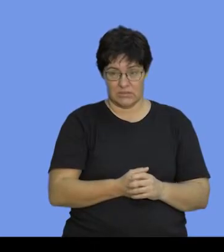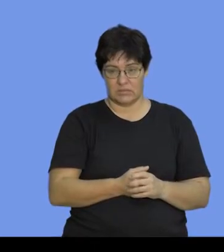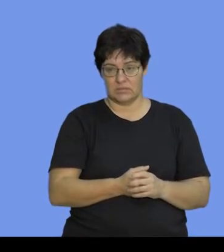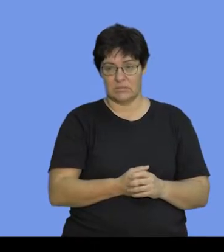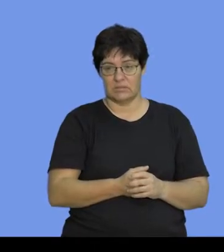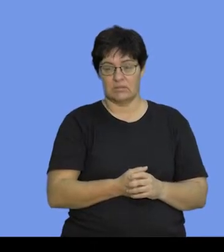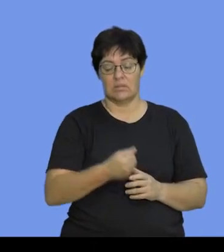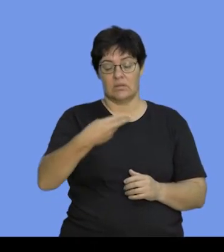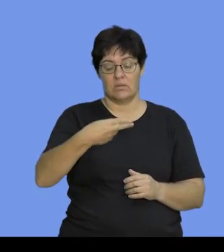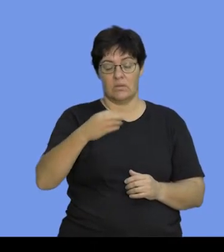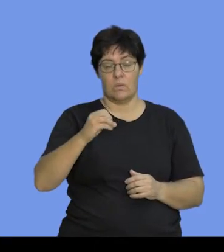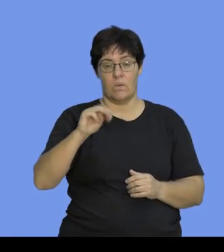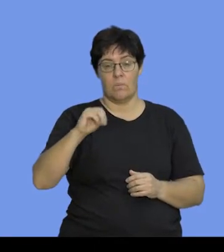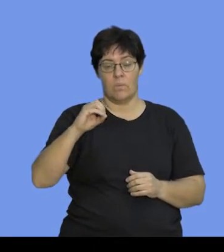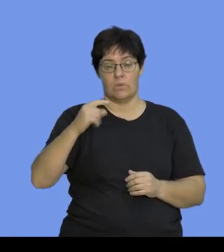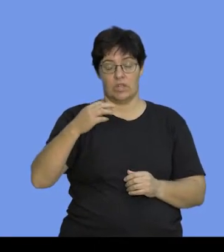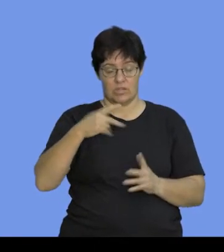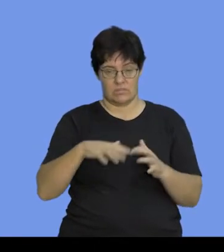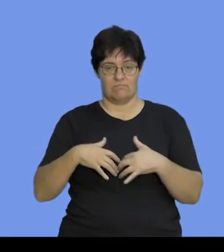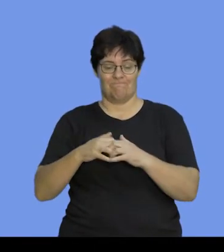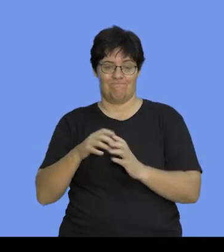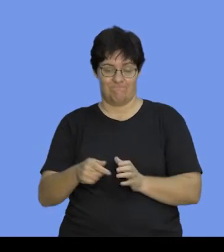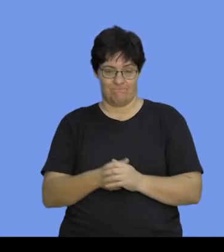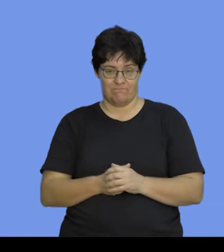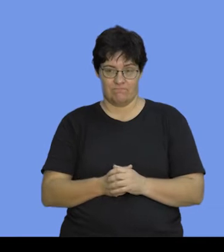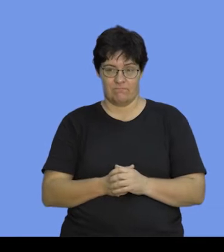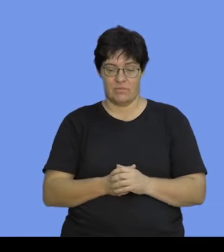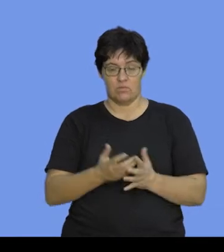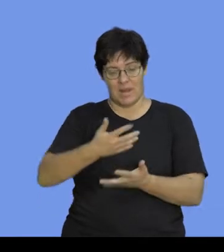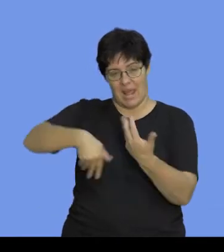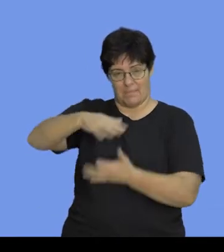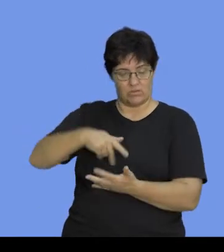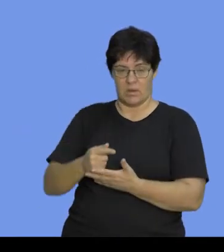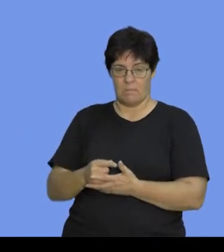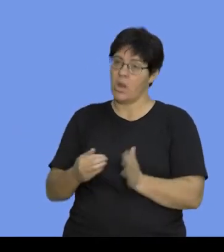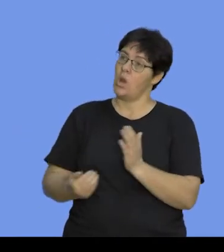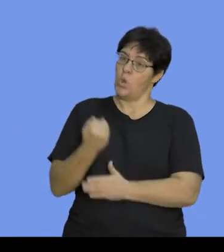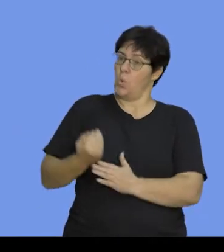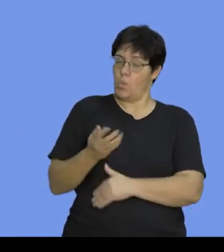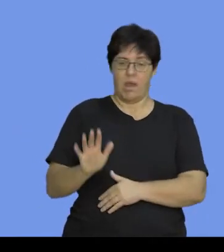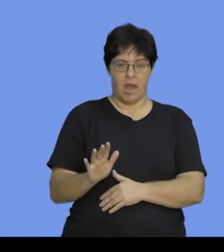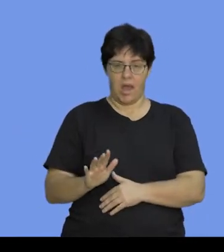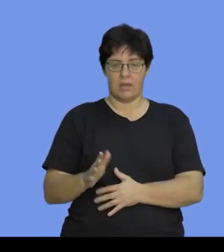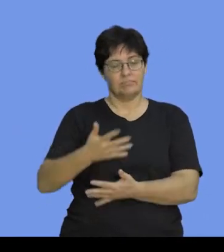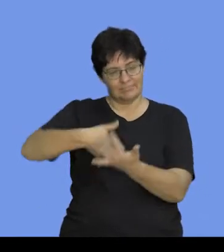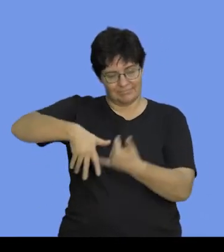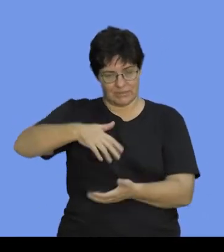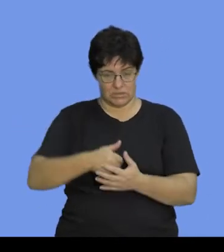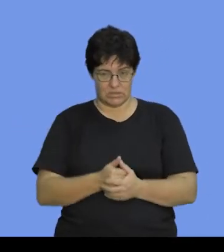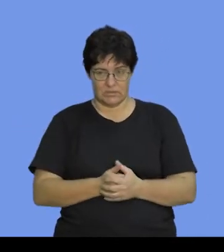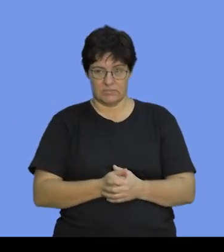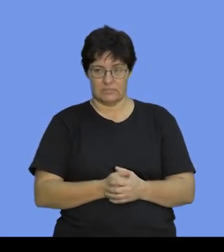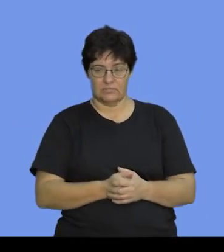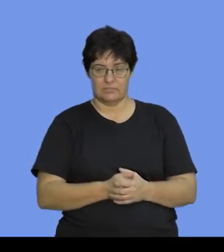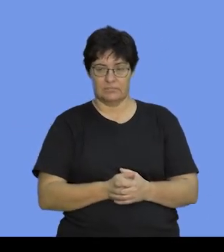remember, a homogeneous mixture is formed. So a solution is a mixture; it's not a new substance. Okay. So a solution is a